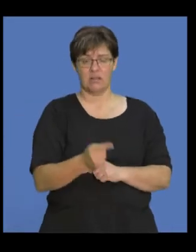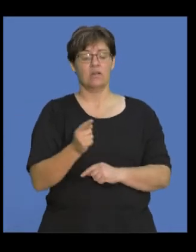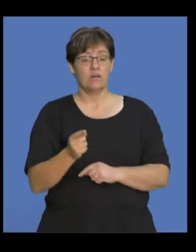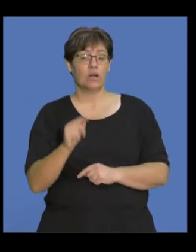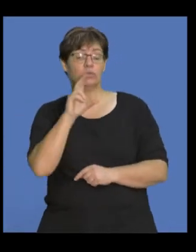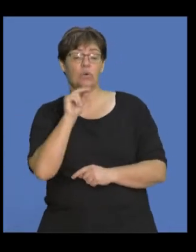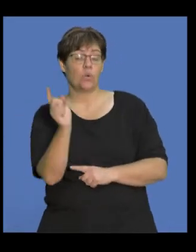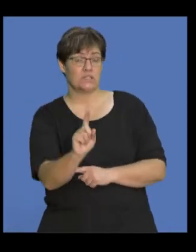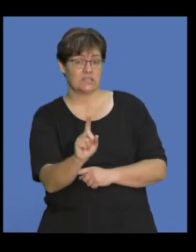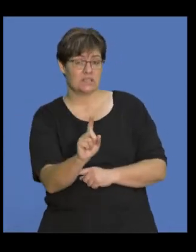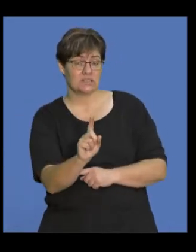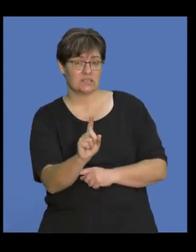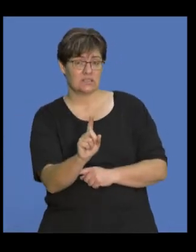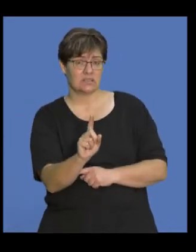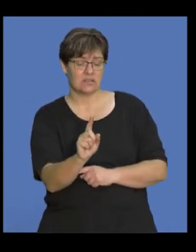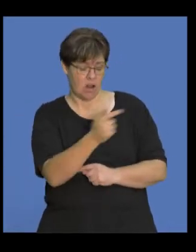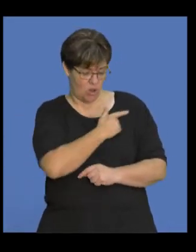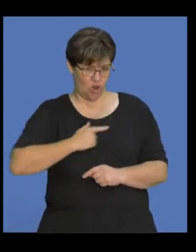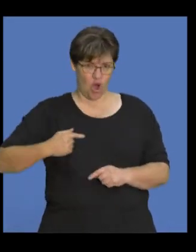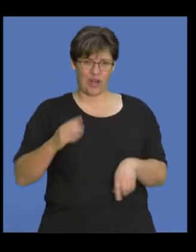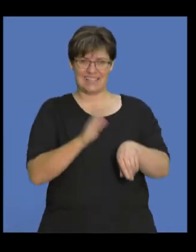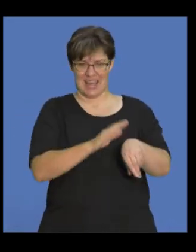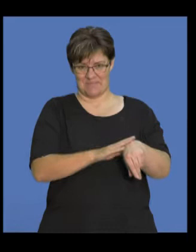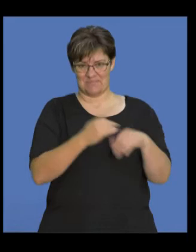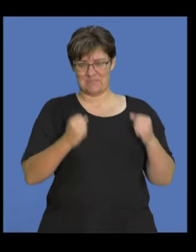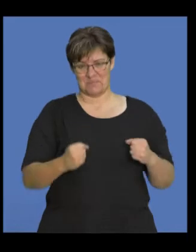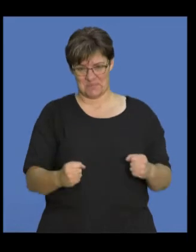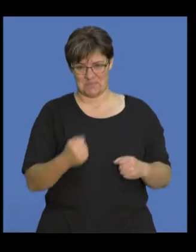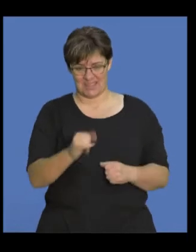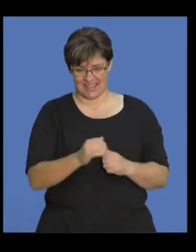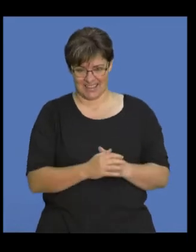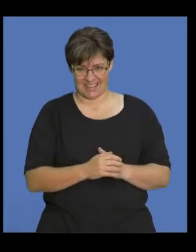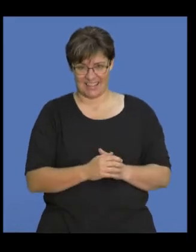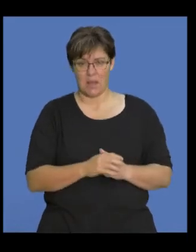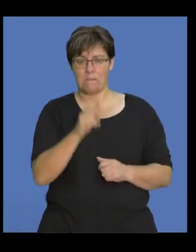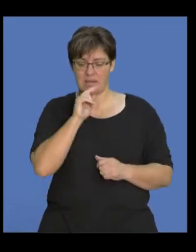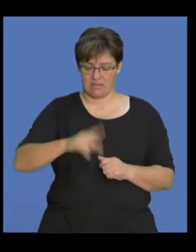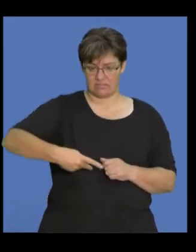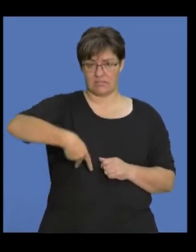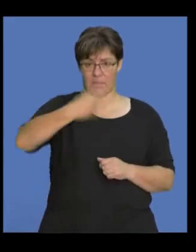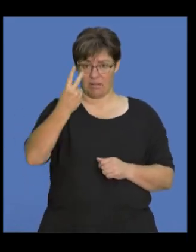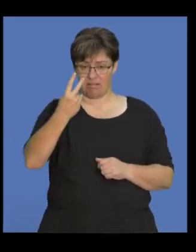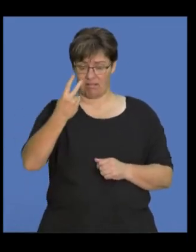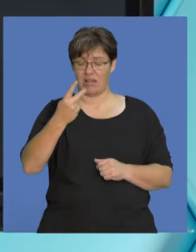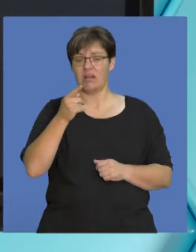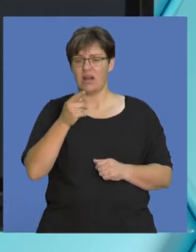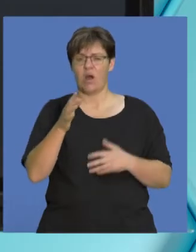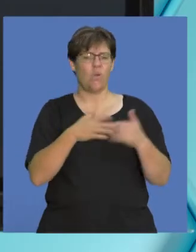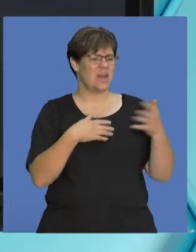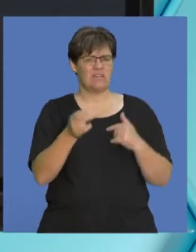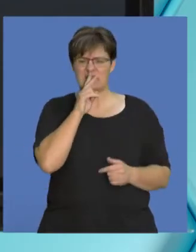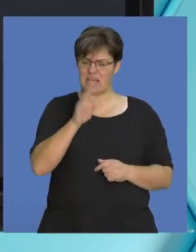about how long, and now we're talking about it doubling. So here, guys, whenever you see the word